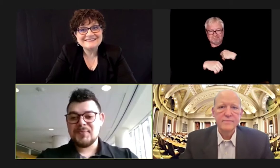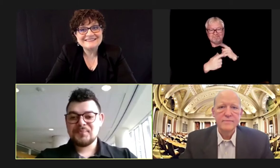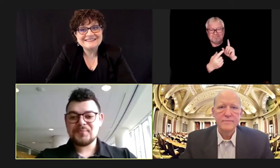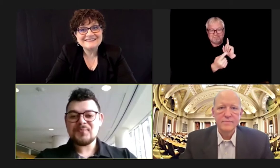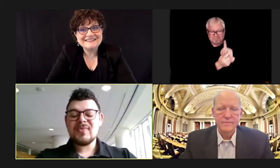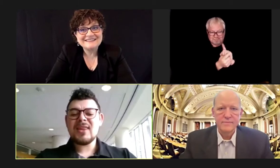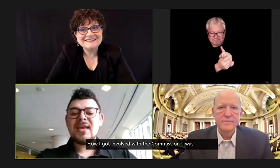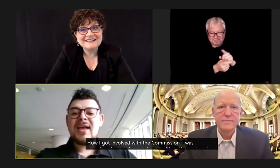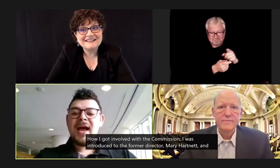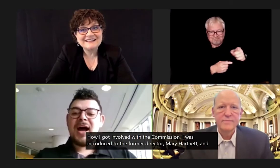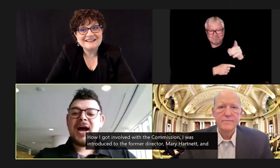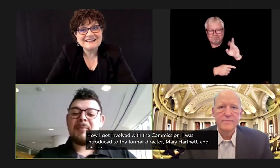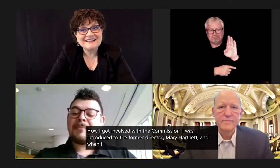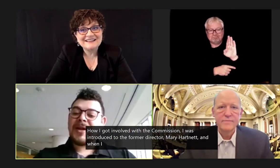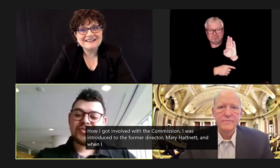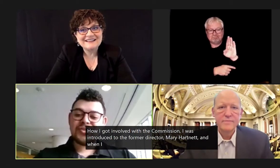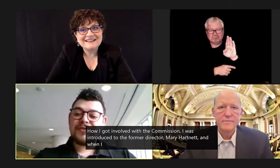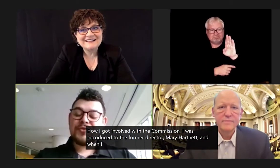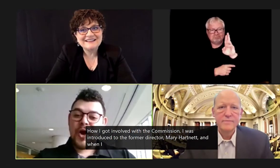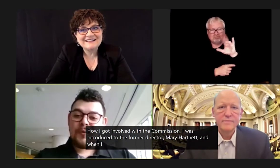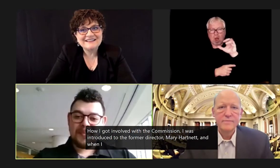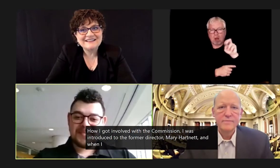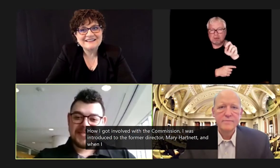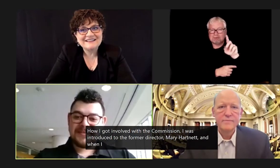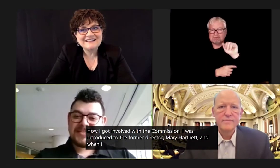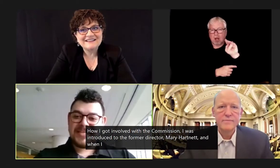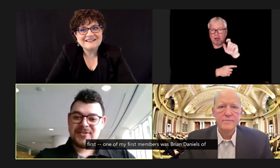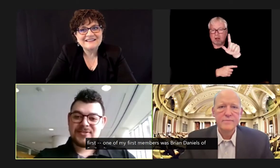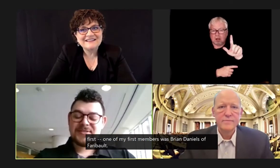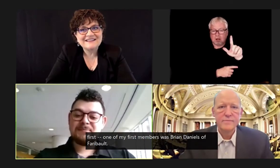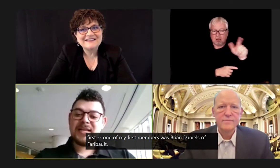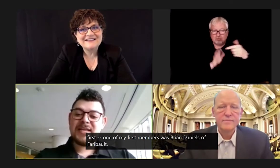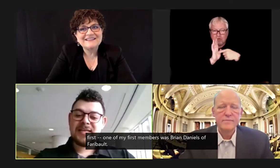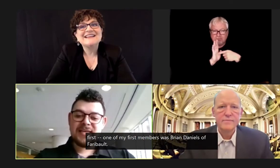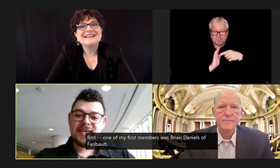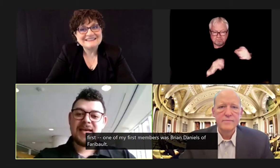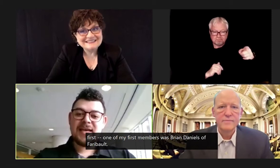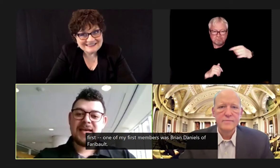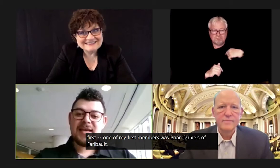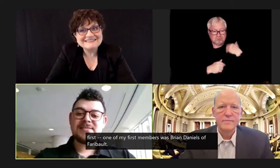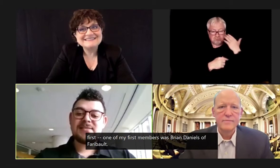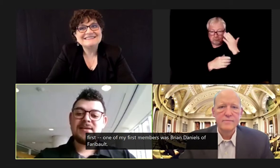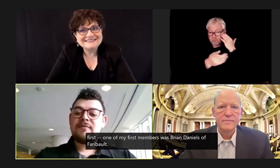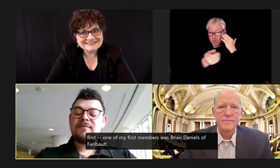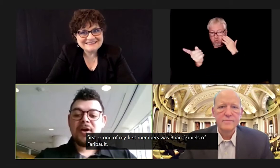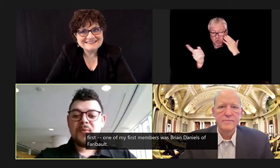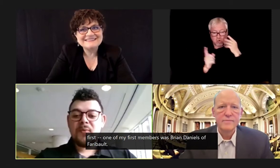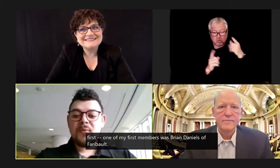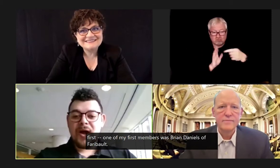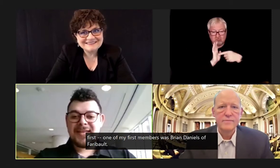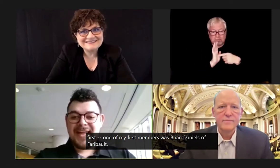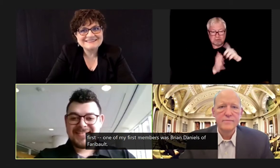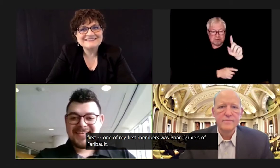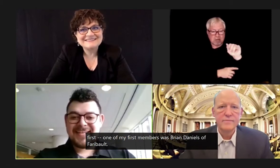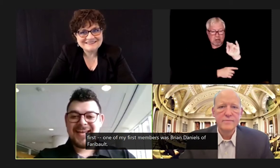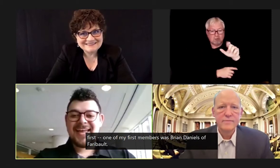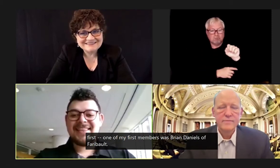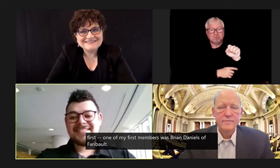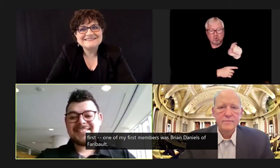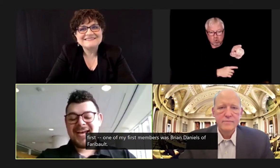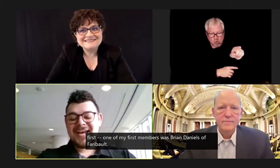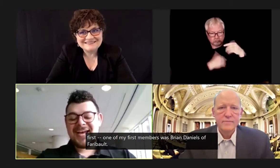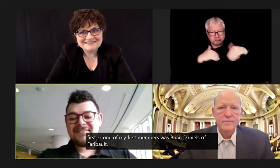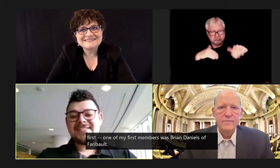Faribault. I'm not sure if you know Representative Daniels, but he is very well connected in